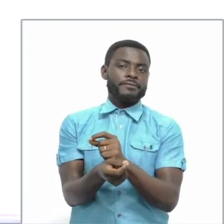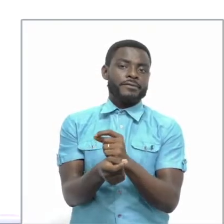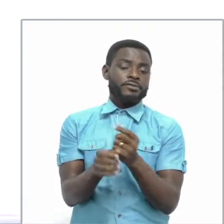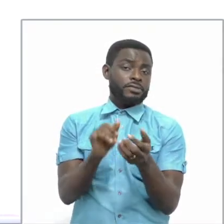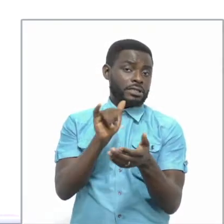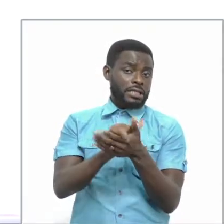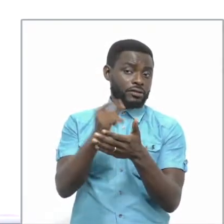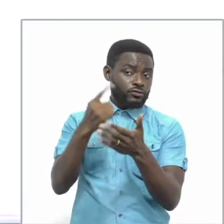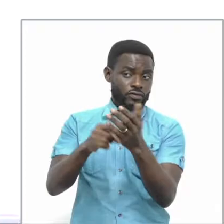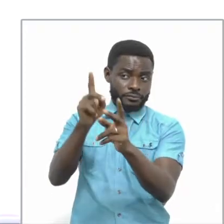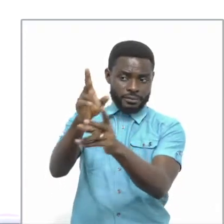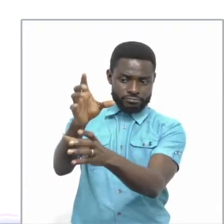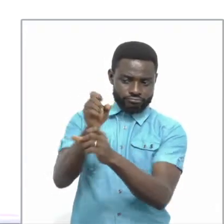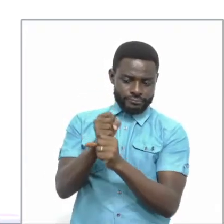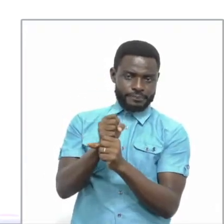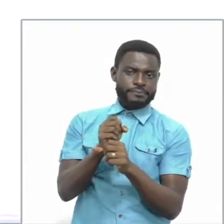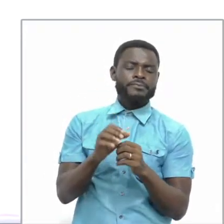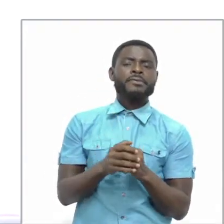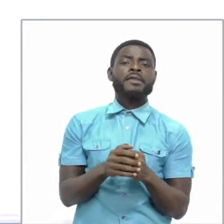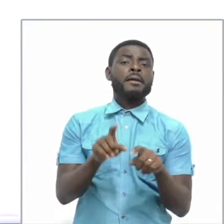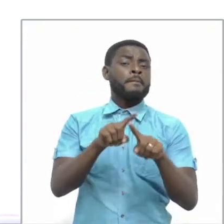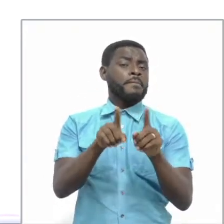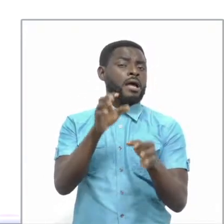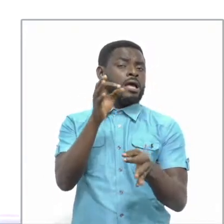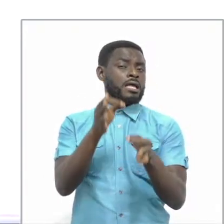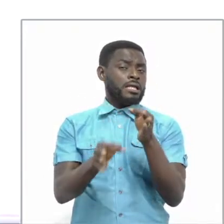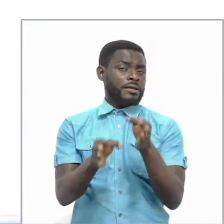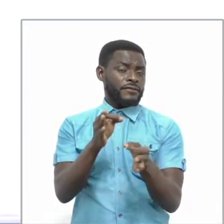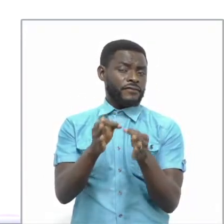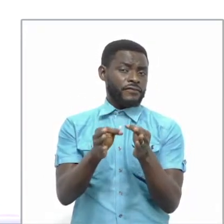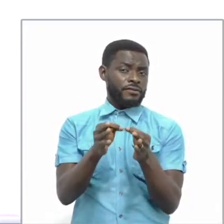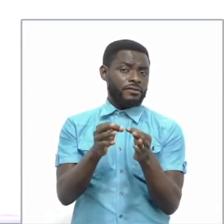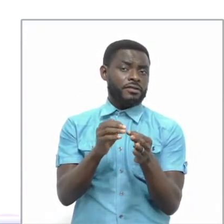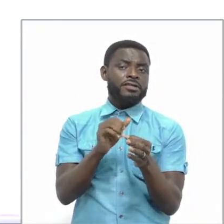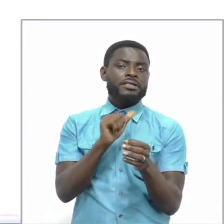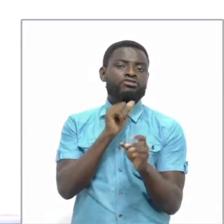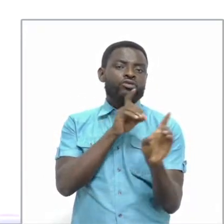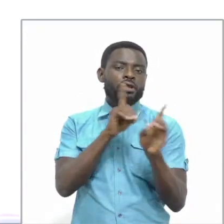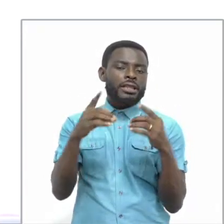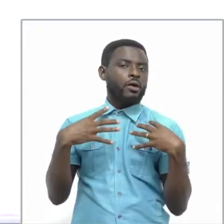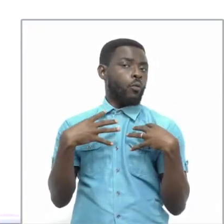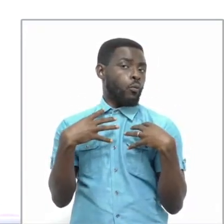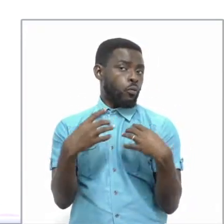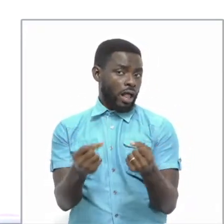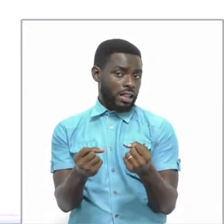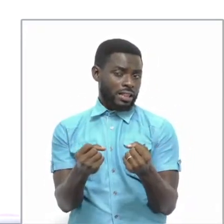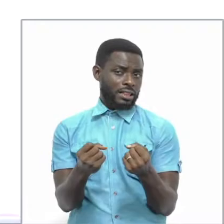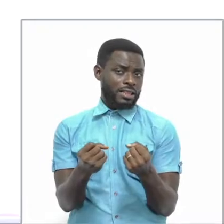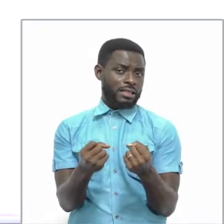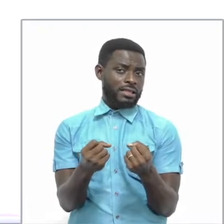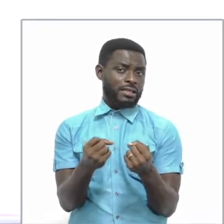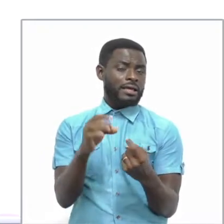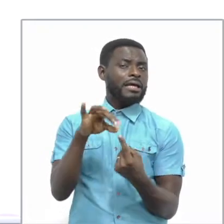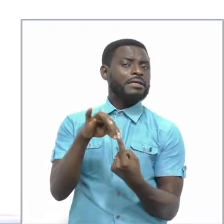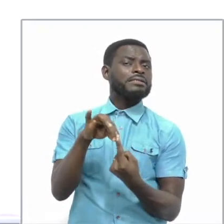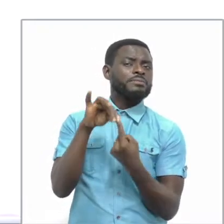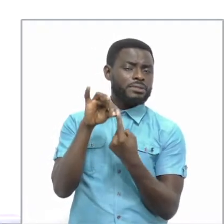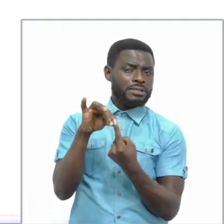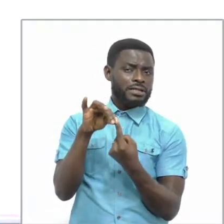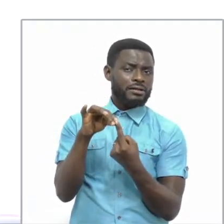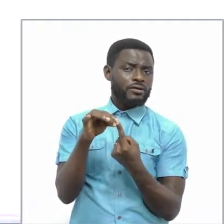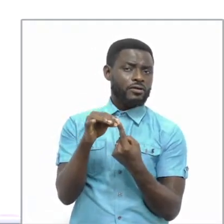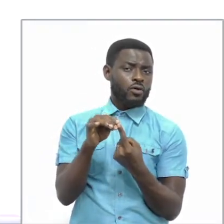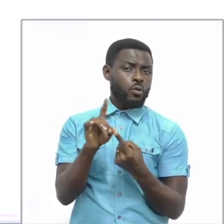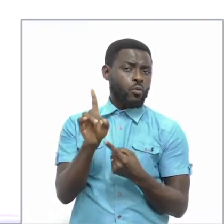that's what the person is receiving. But if it is not done properly, especially